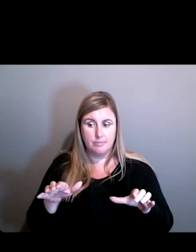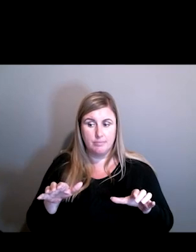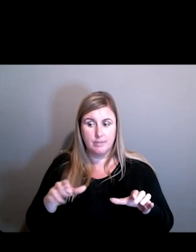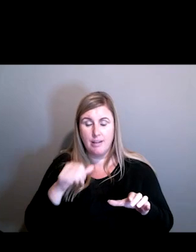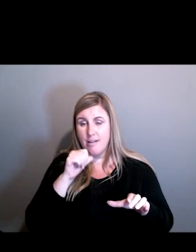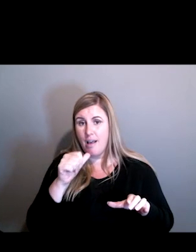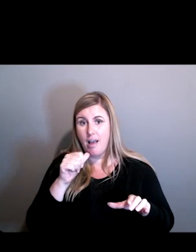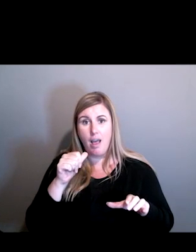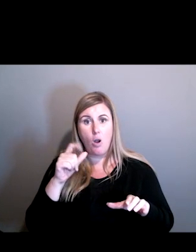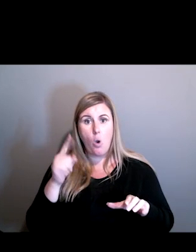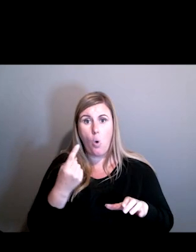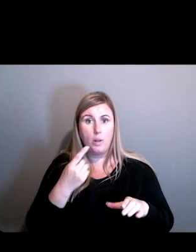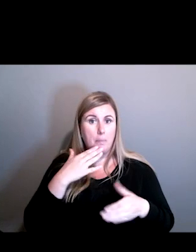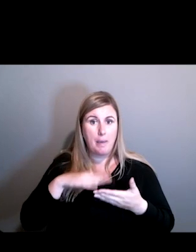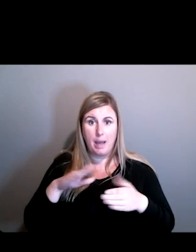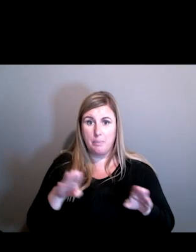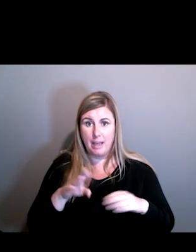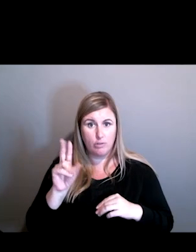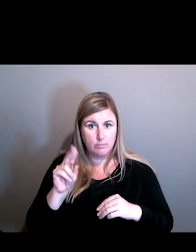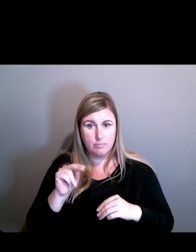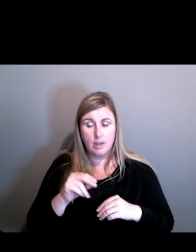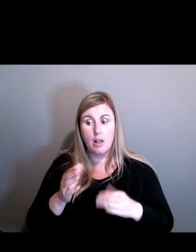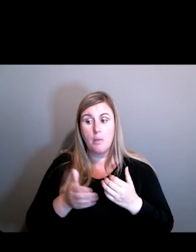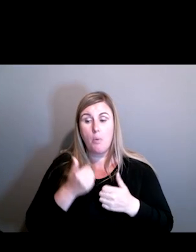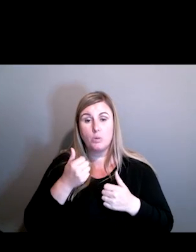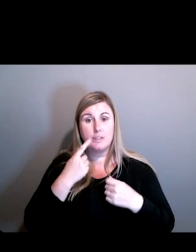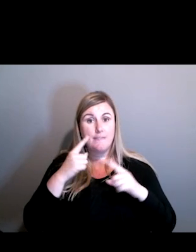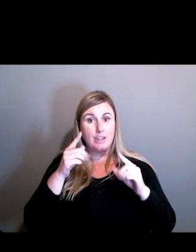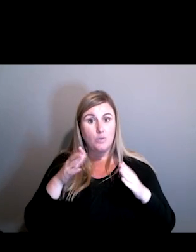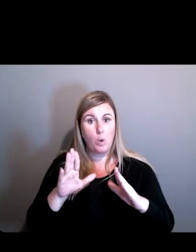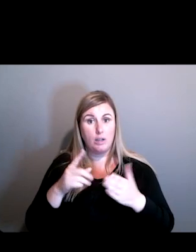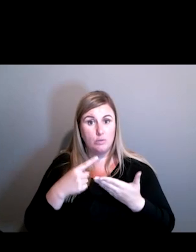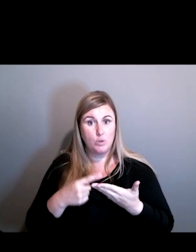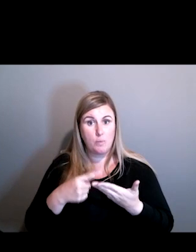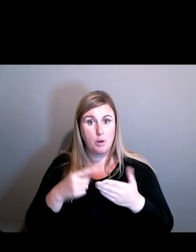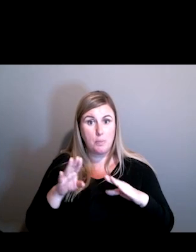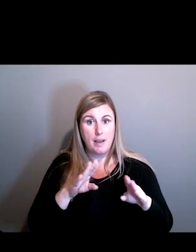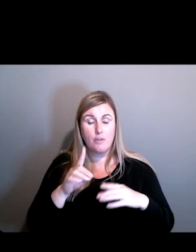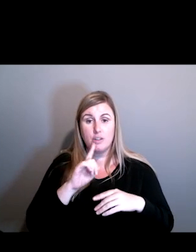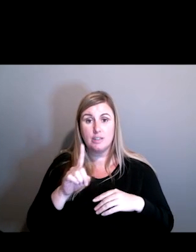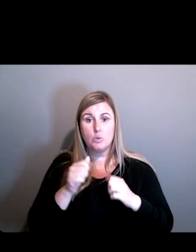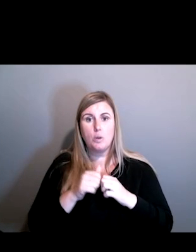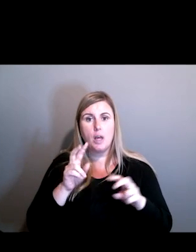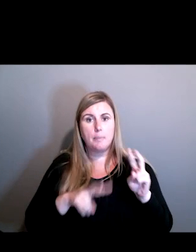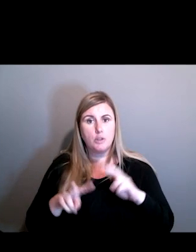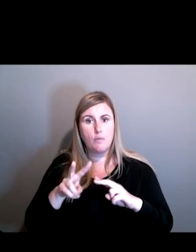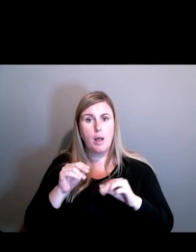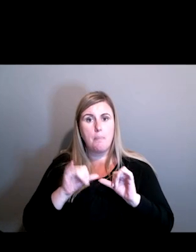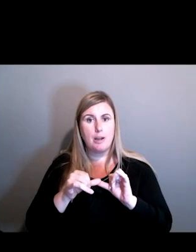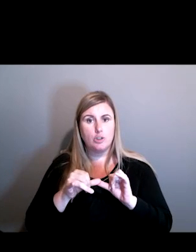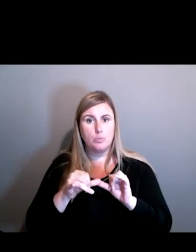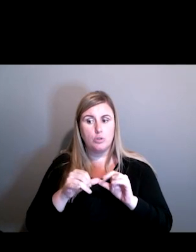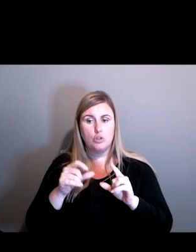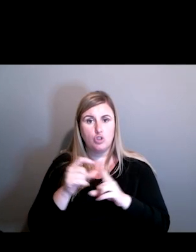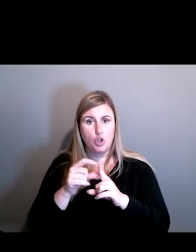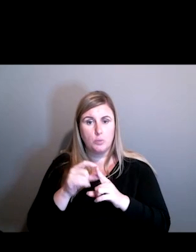necessarily only bad behavior. And the most effective way to talk about a behavior is with observable and measurable terms. That